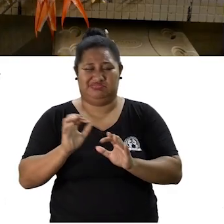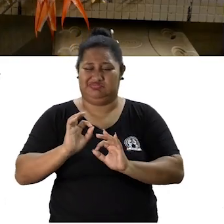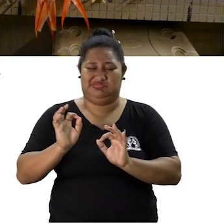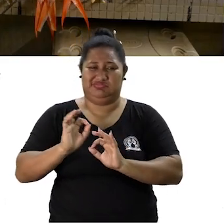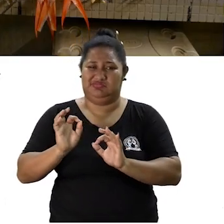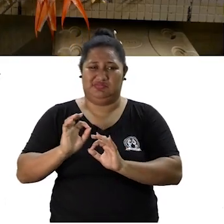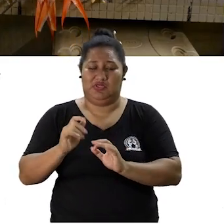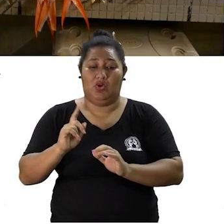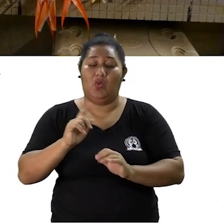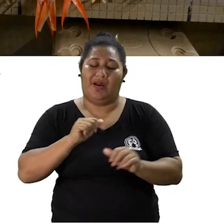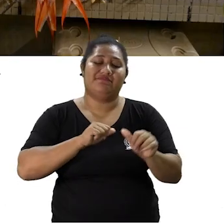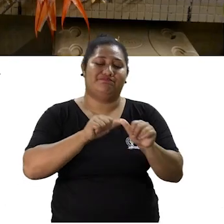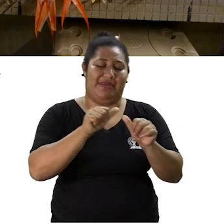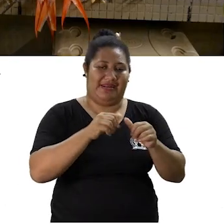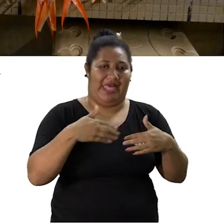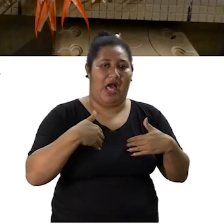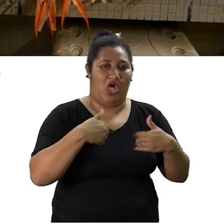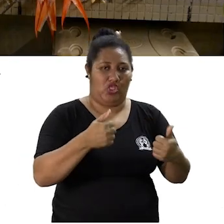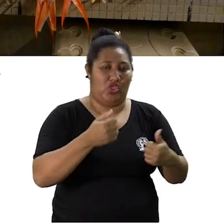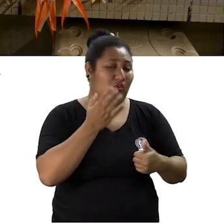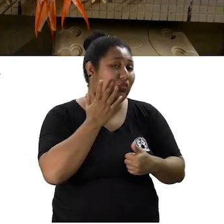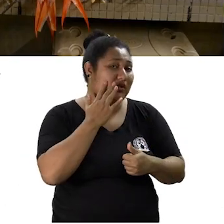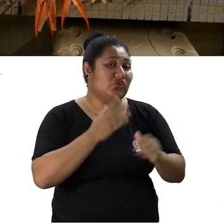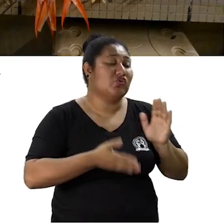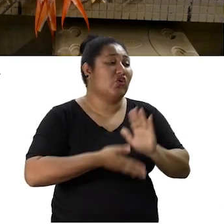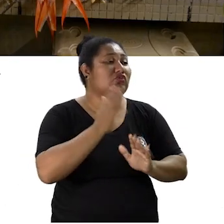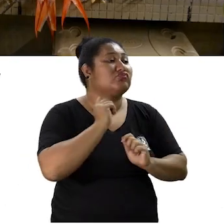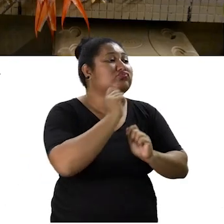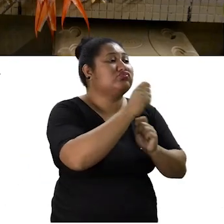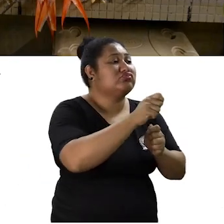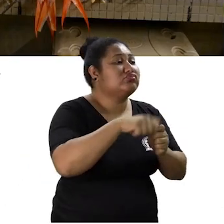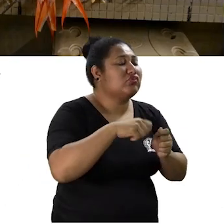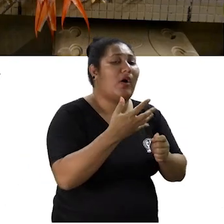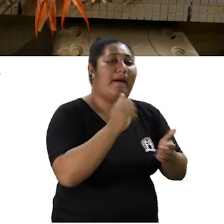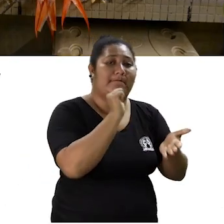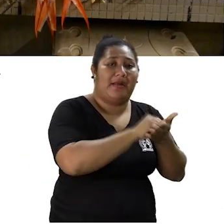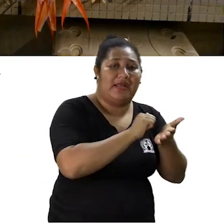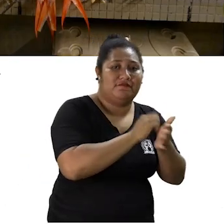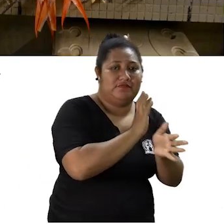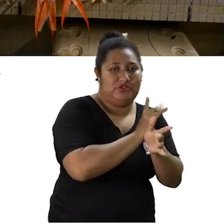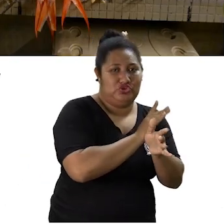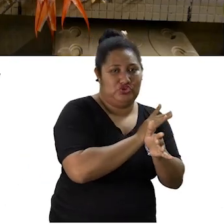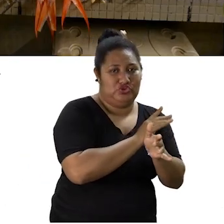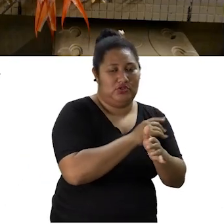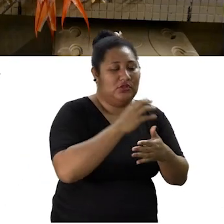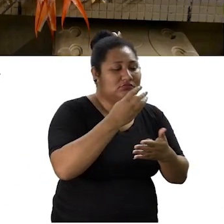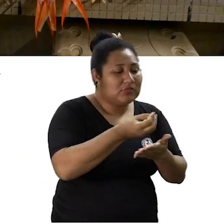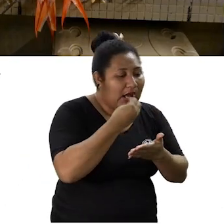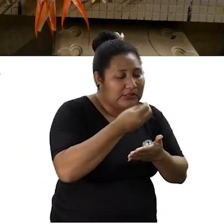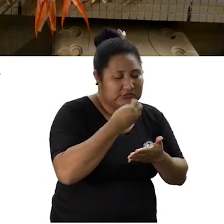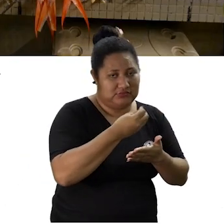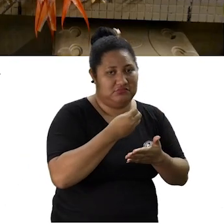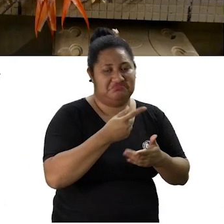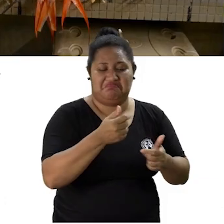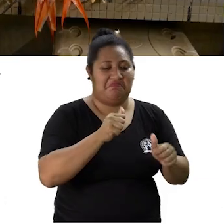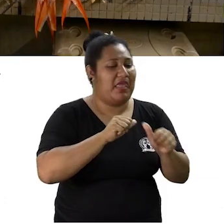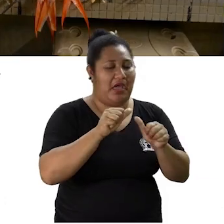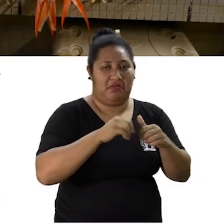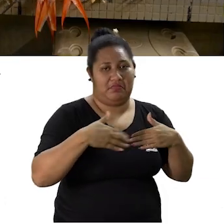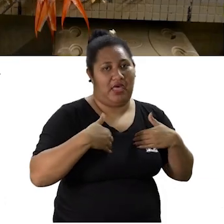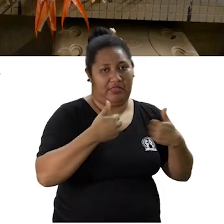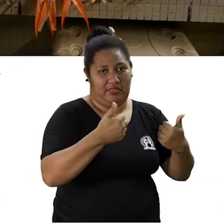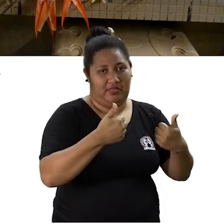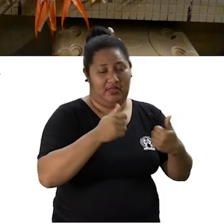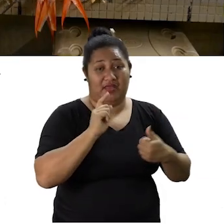le nutrients e maua mai I le ia ano le ia pe a whai imen tau sami. O le soi